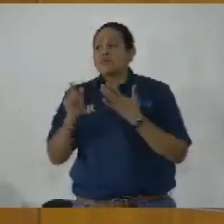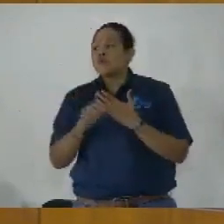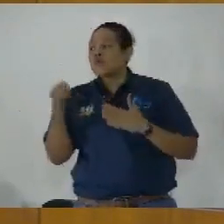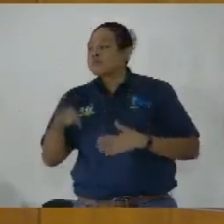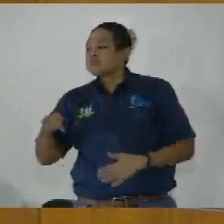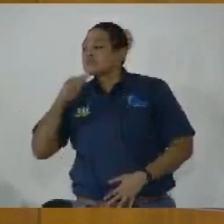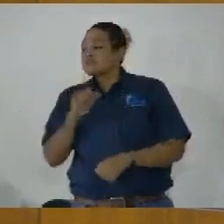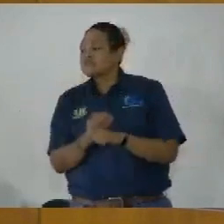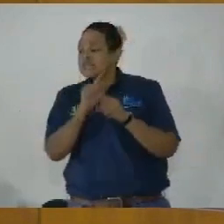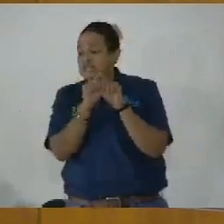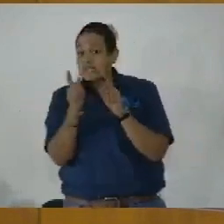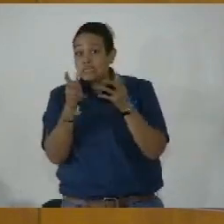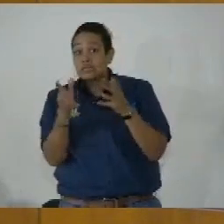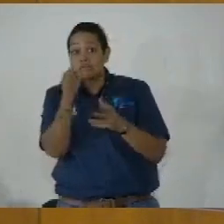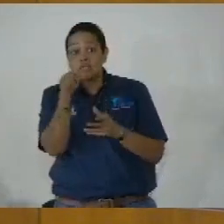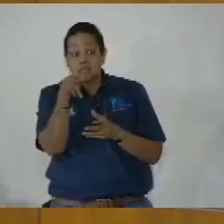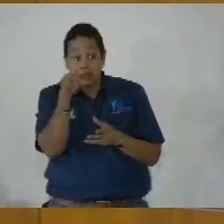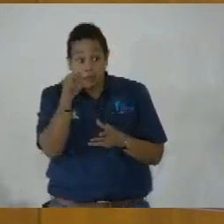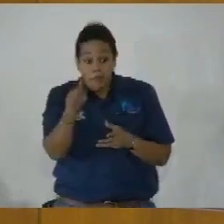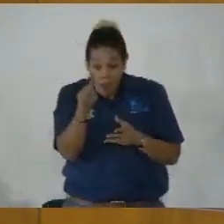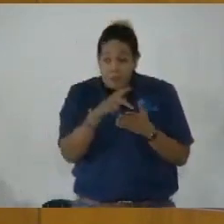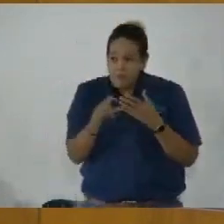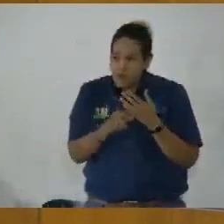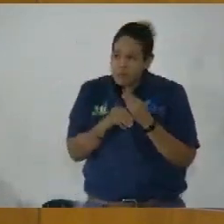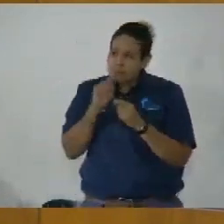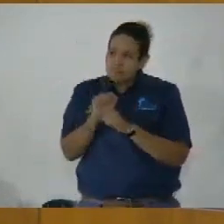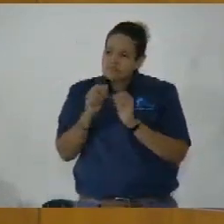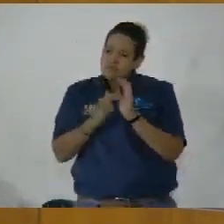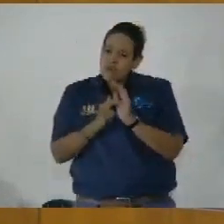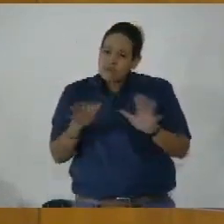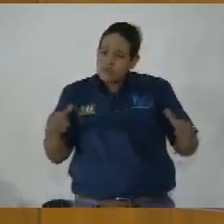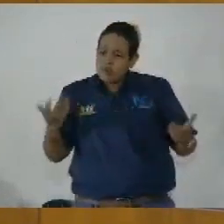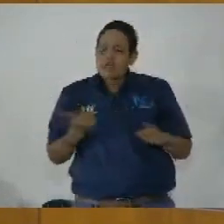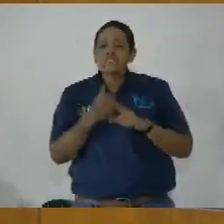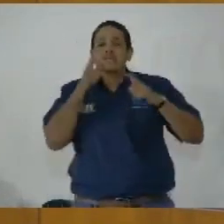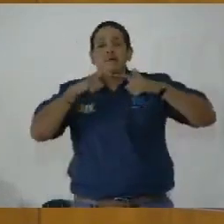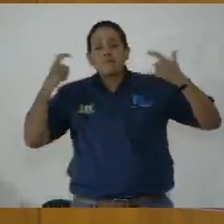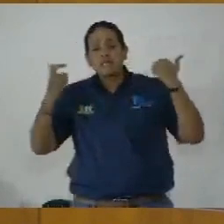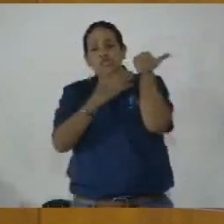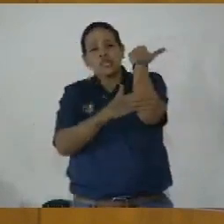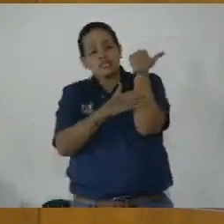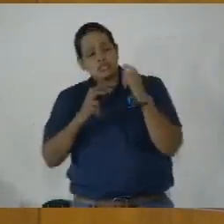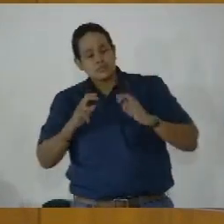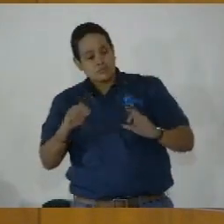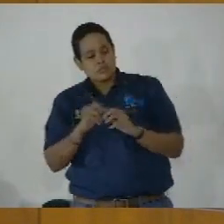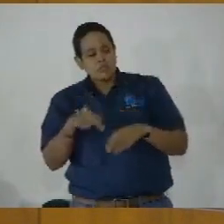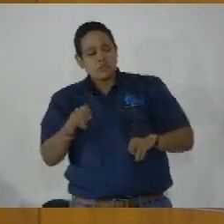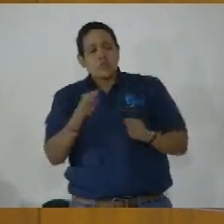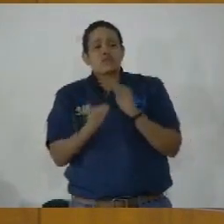This initiative, the Spark program, represents a major national investment in road